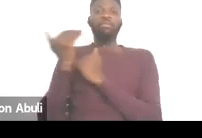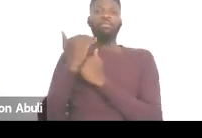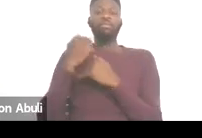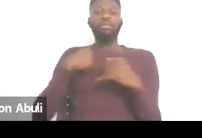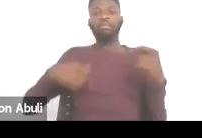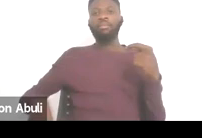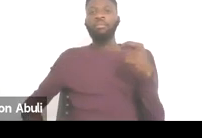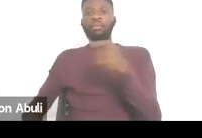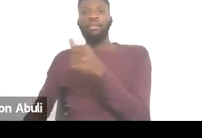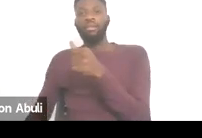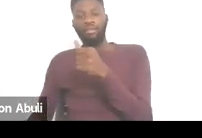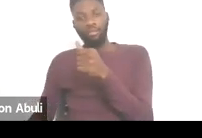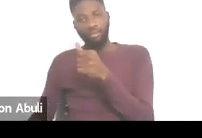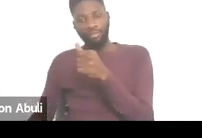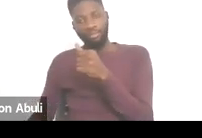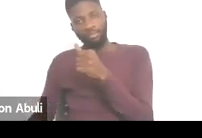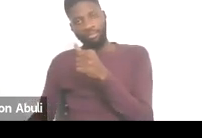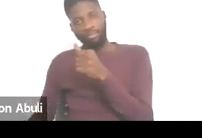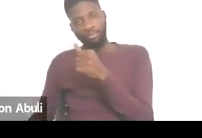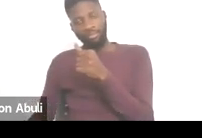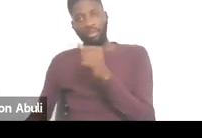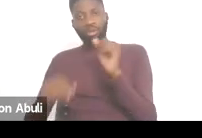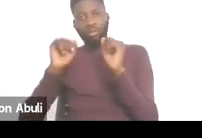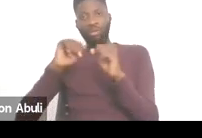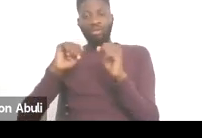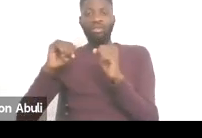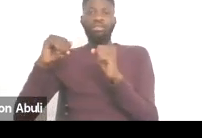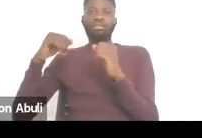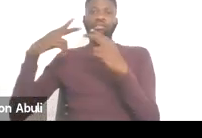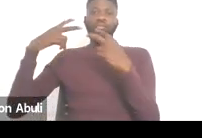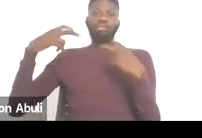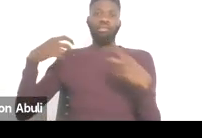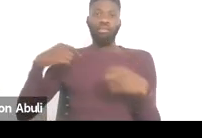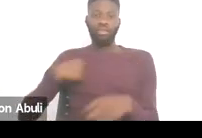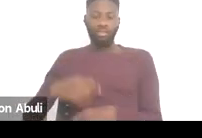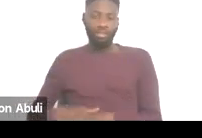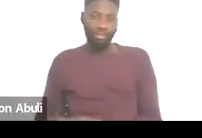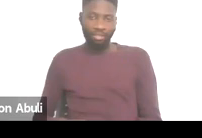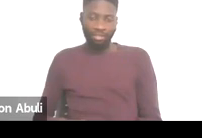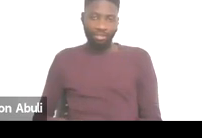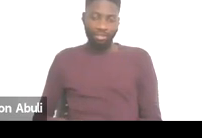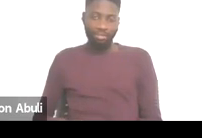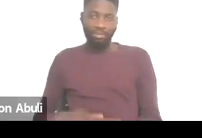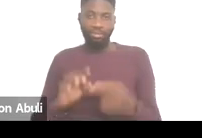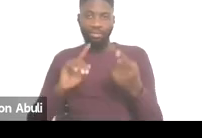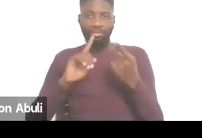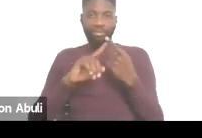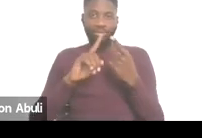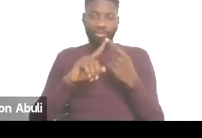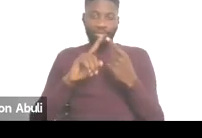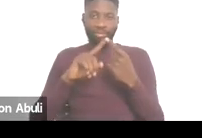job so that I can have a background check done on me. One, you need to ask